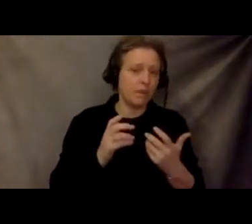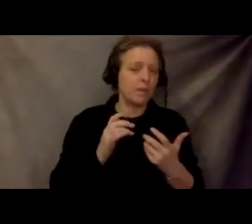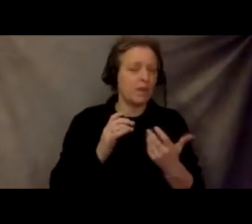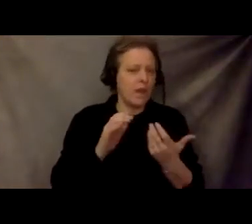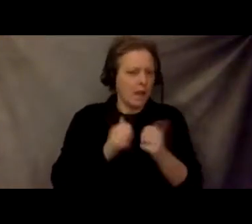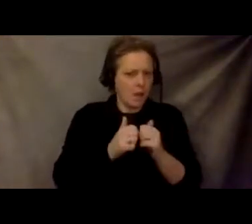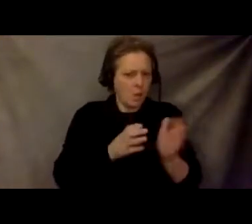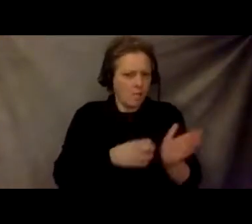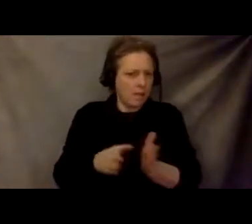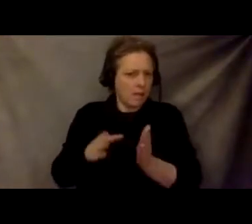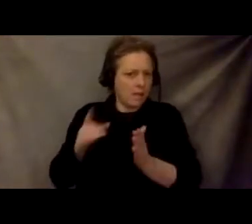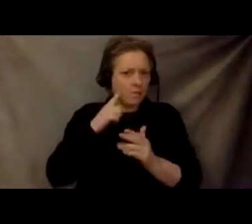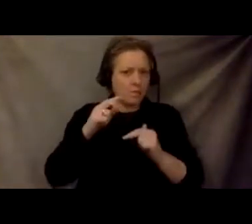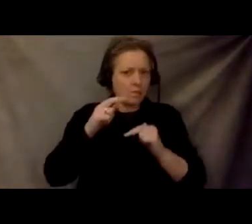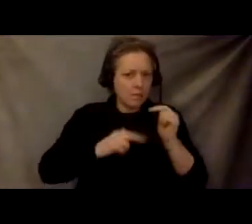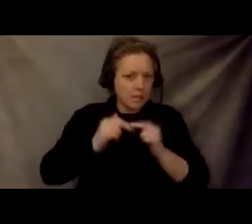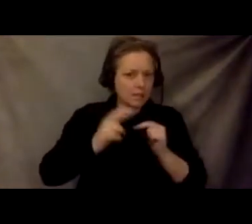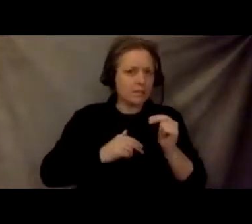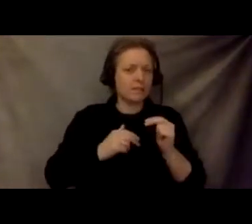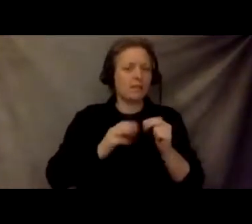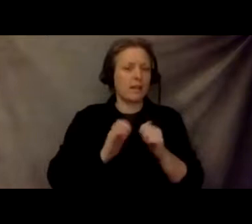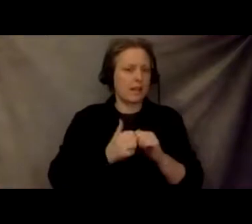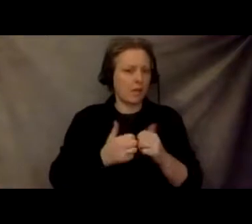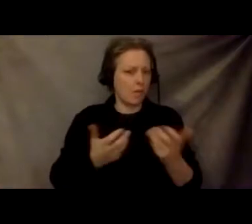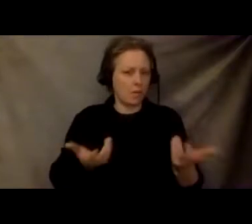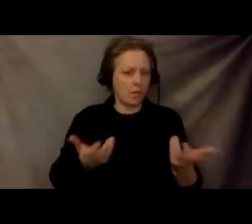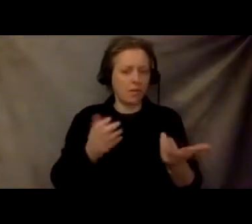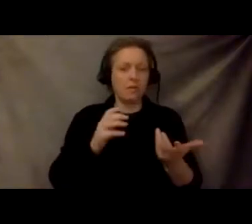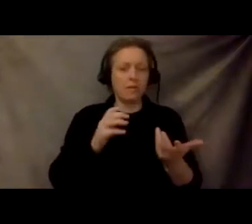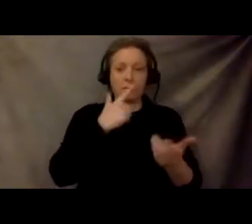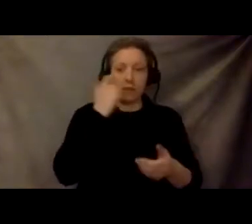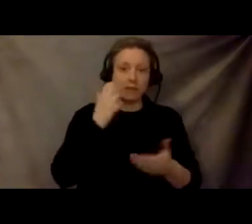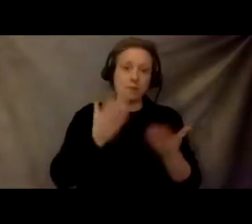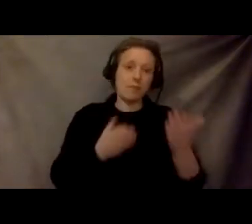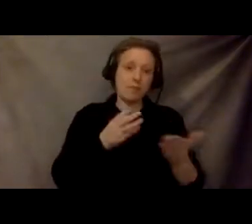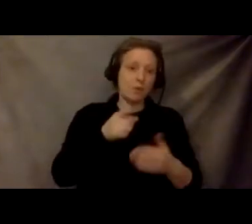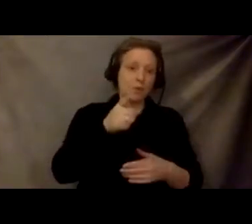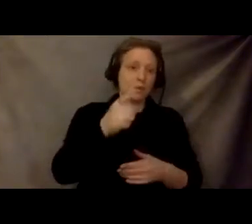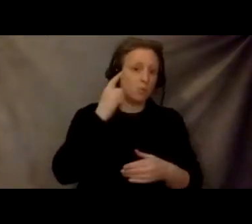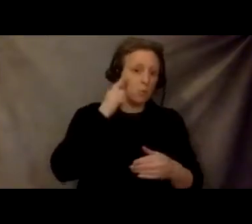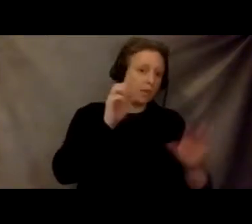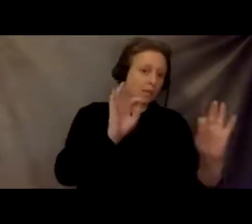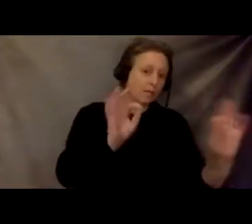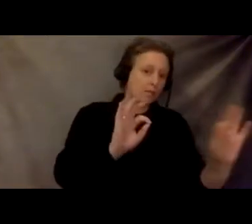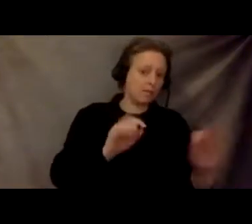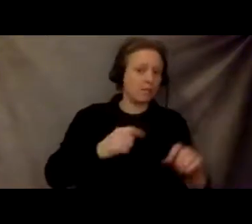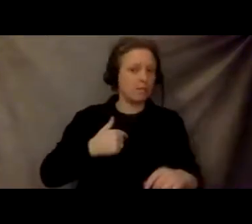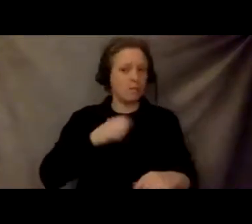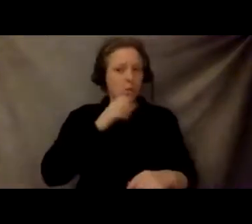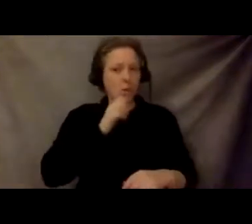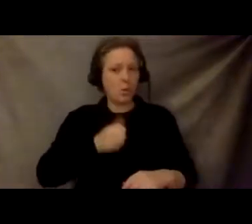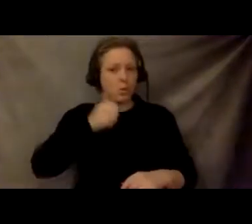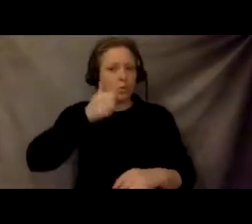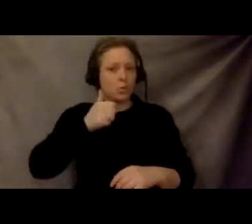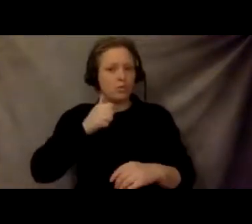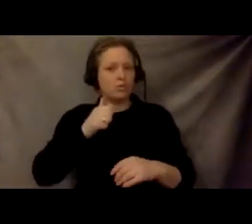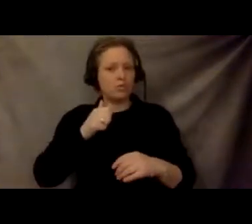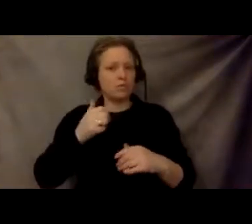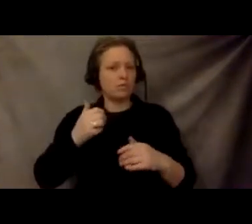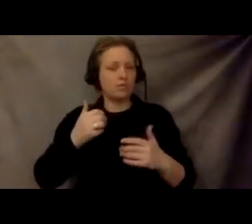need to have more open spaces around our developments. I've asked the development community, would they build facilities that would be